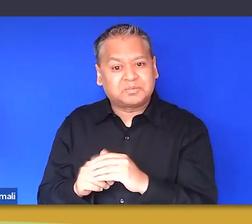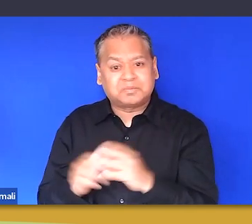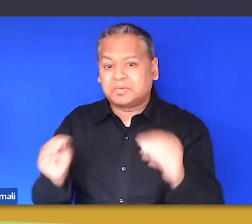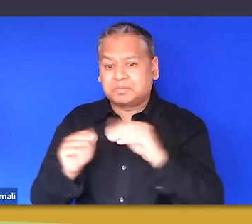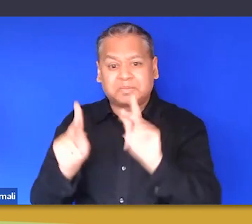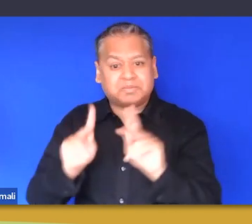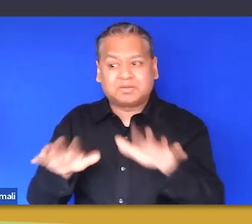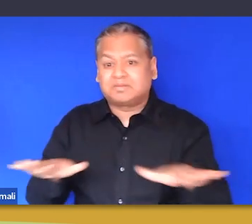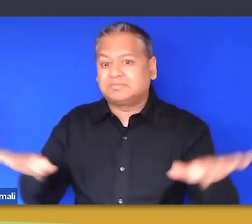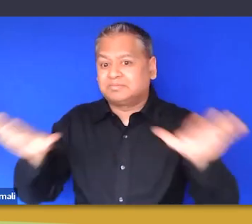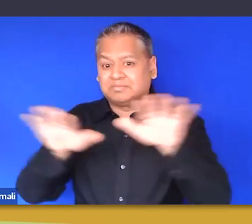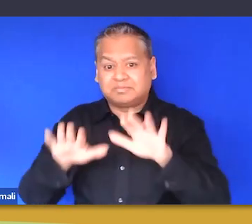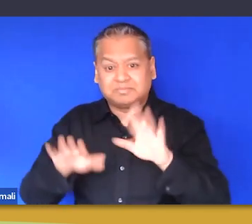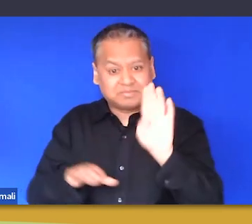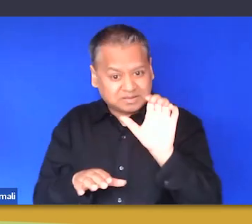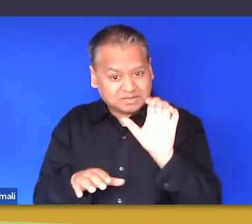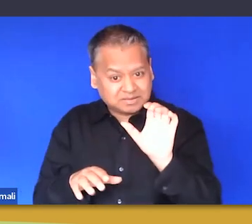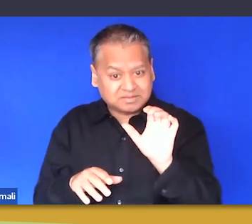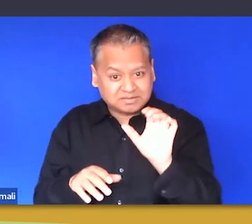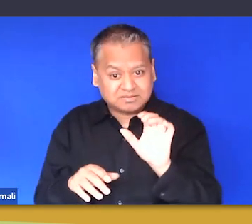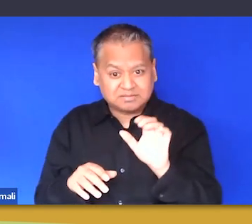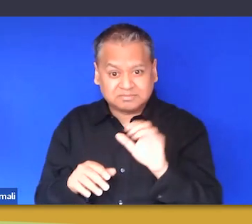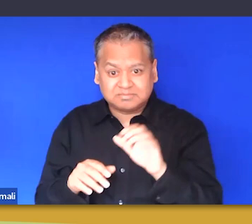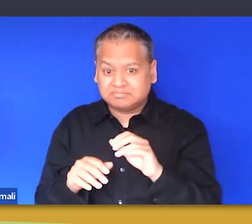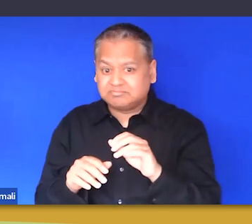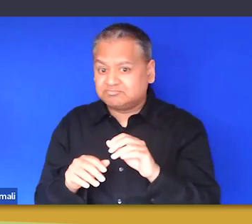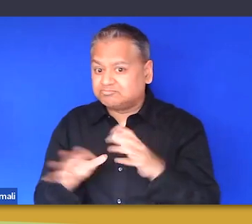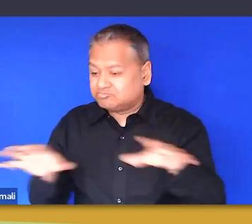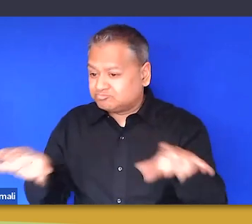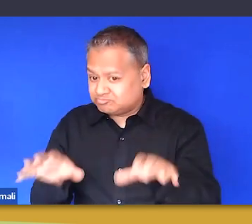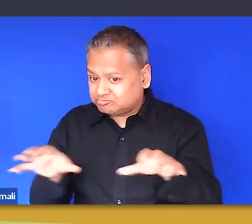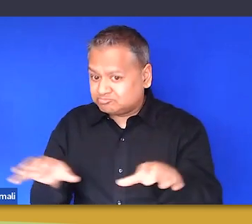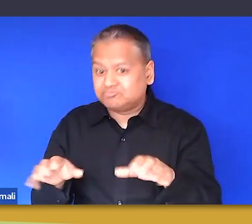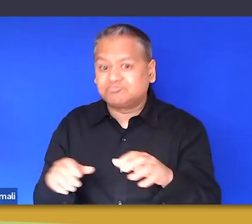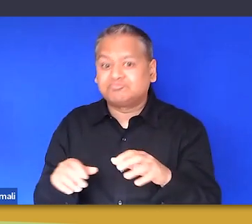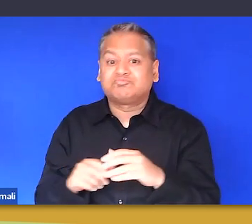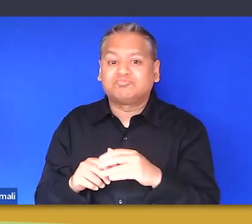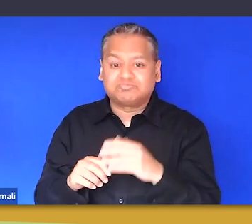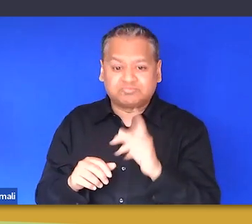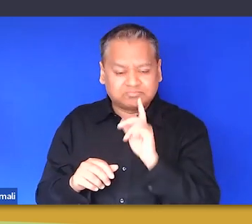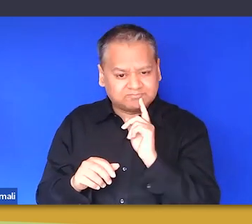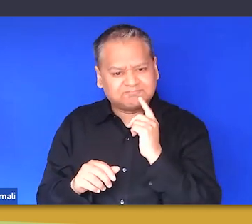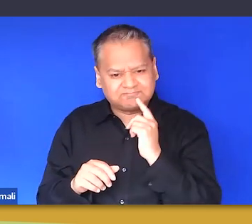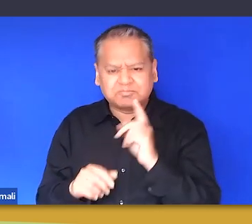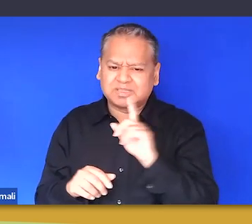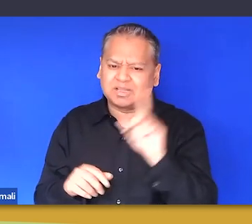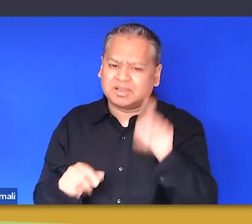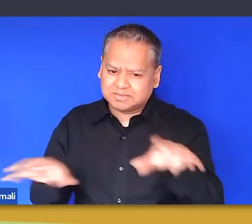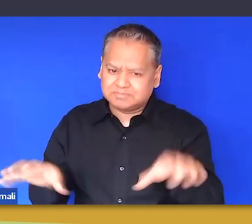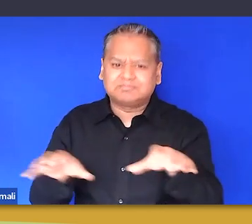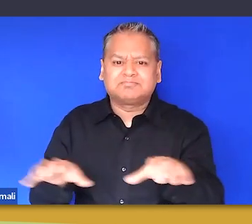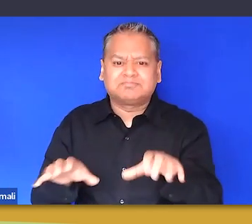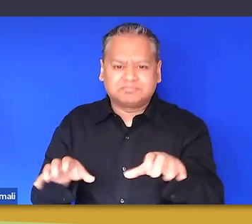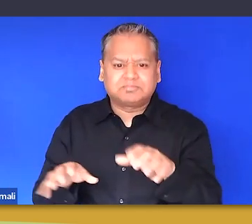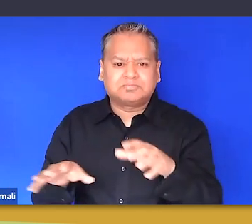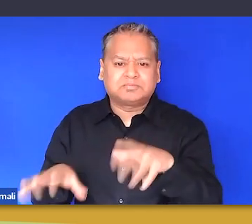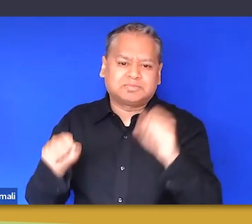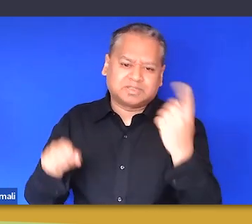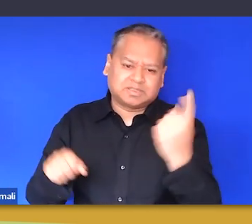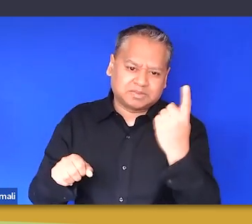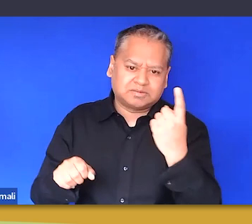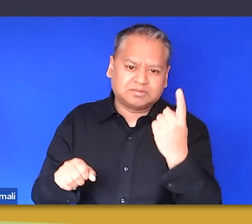are furthering this work. We are stronger in our fight against racism because you are standing along with